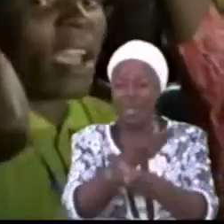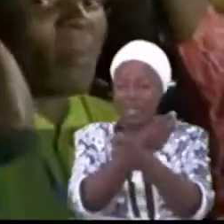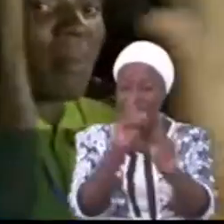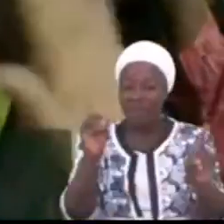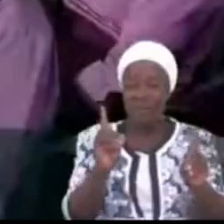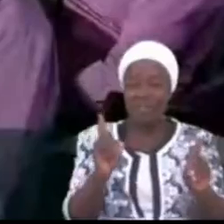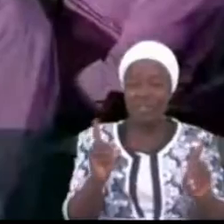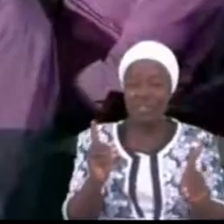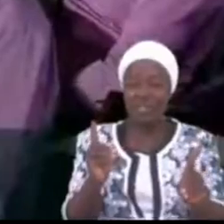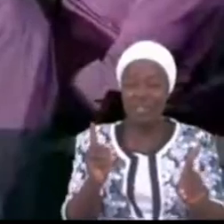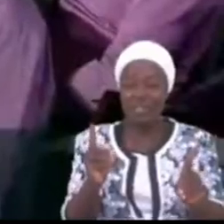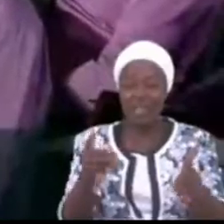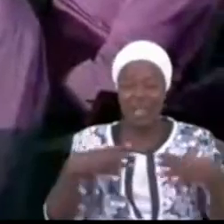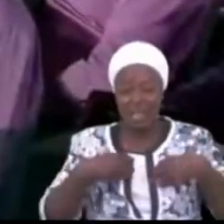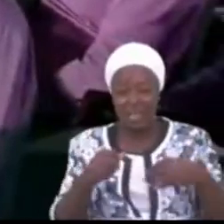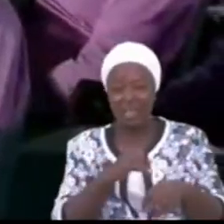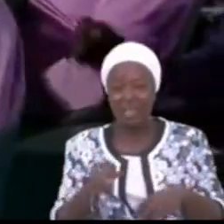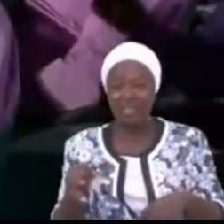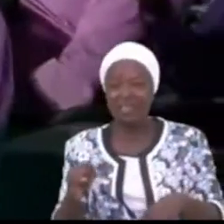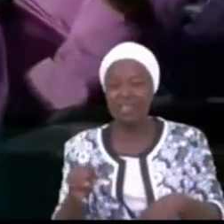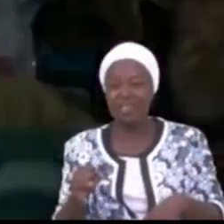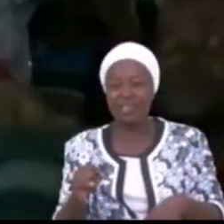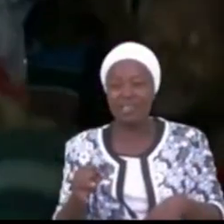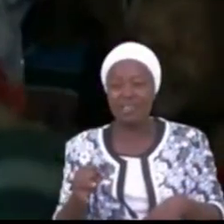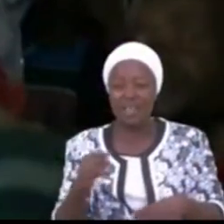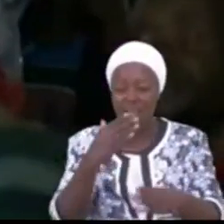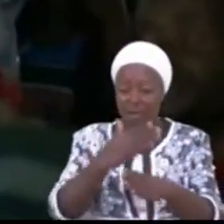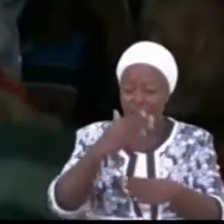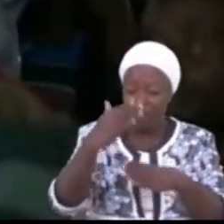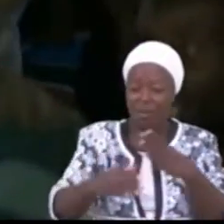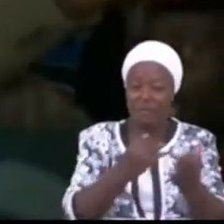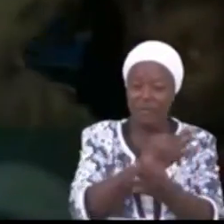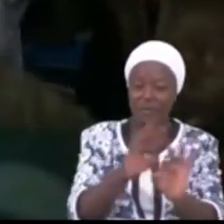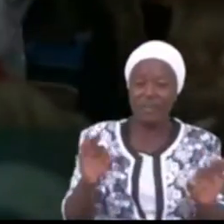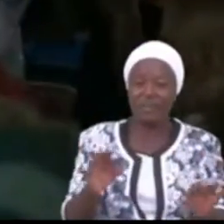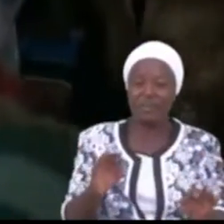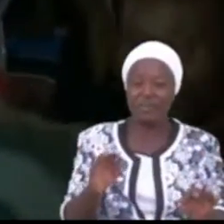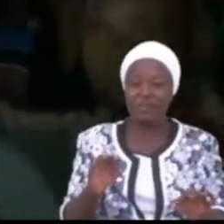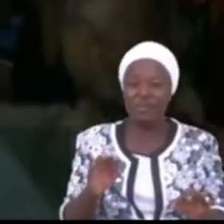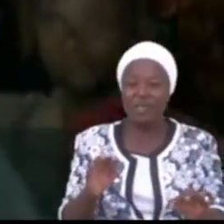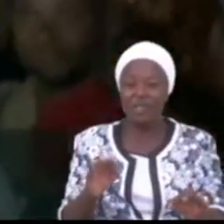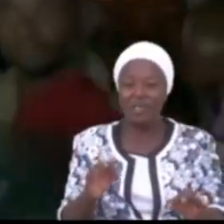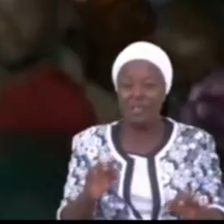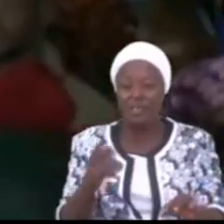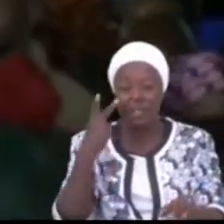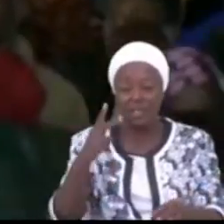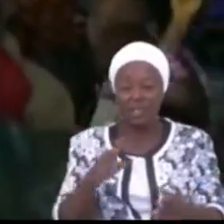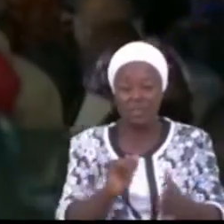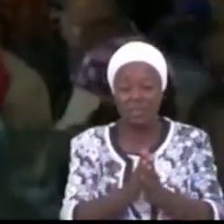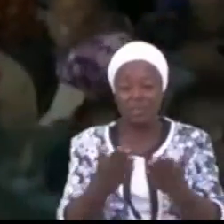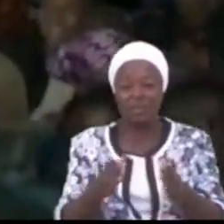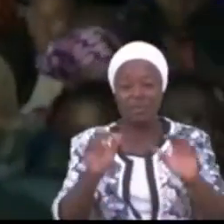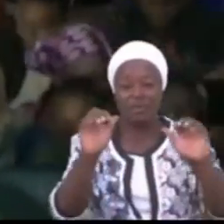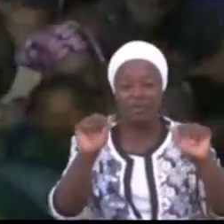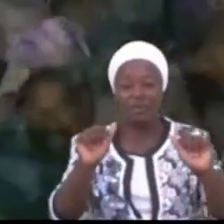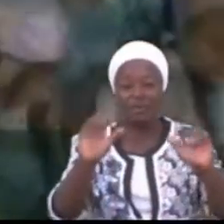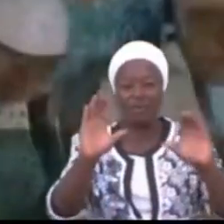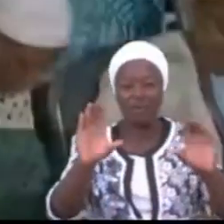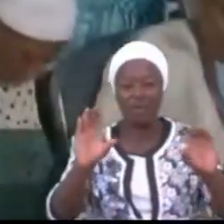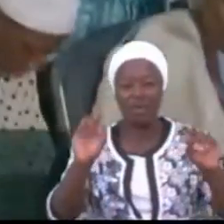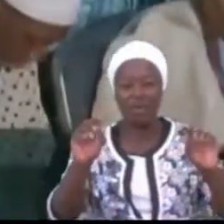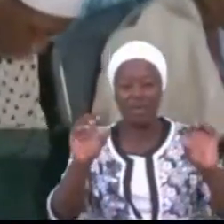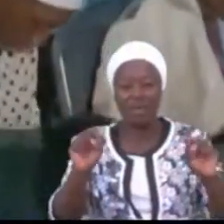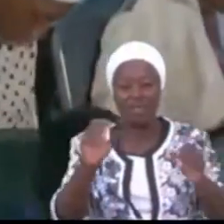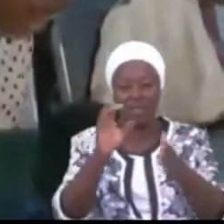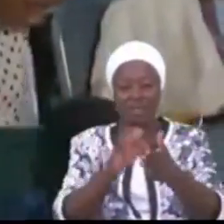deliverances, healings, total freedom. Look at Acts chapter 5. I'm reading